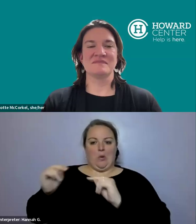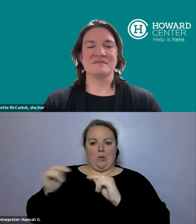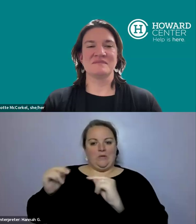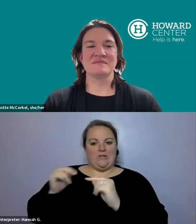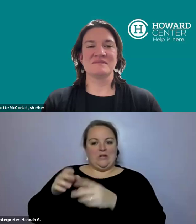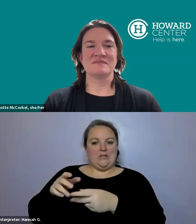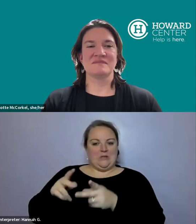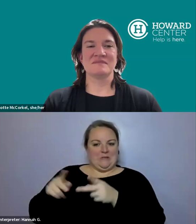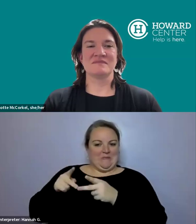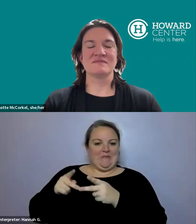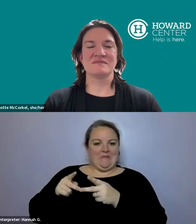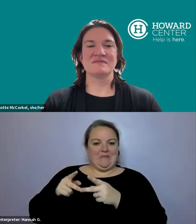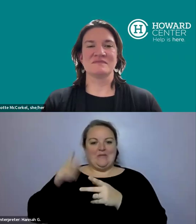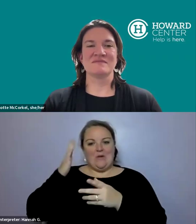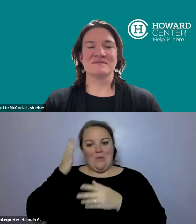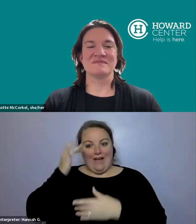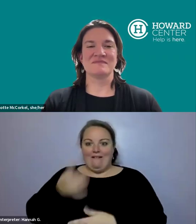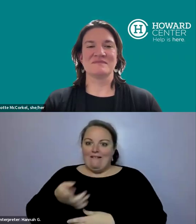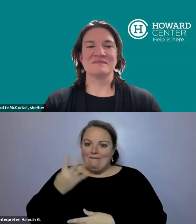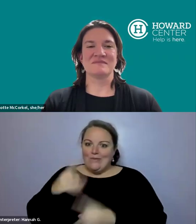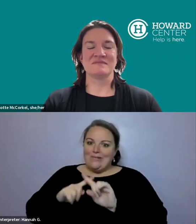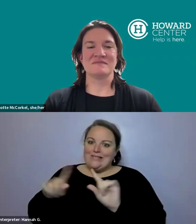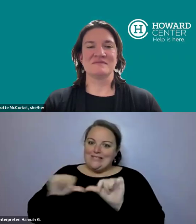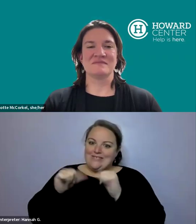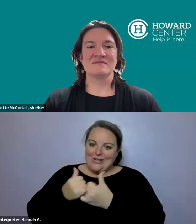as a four-partner